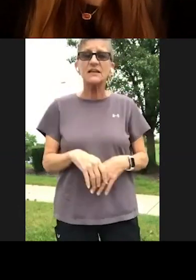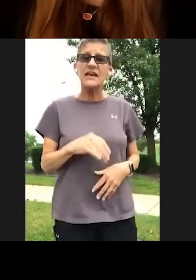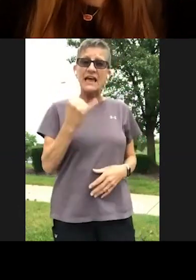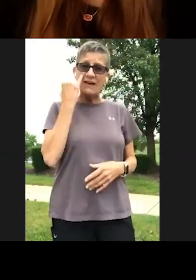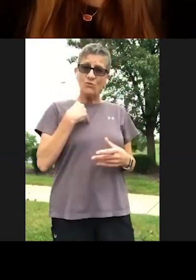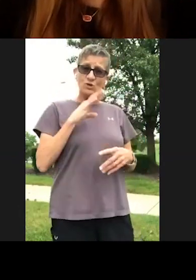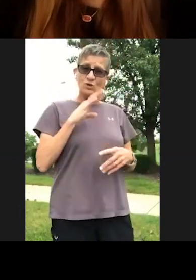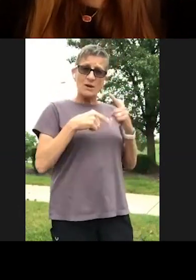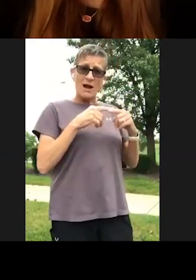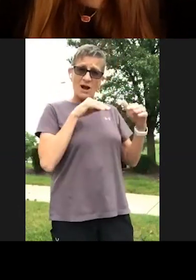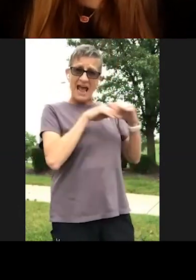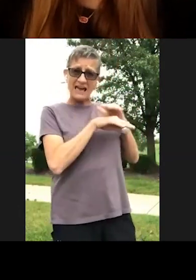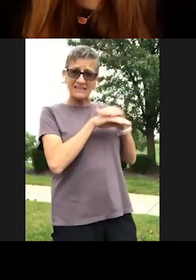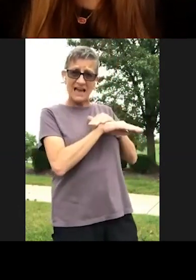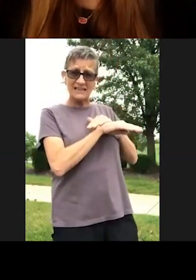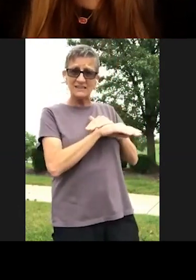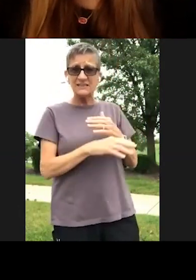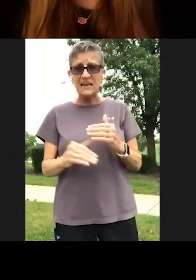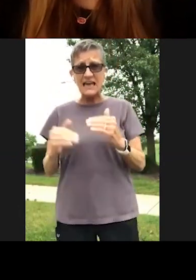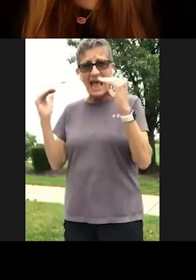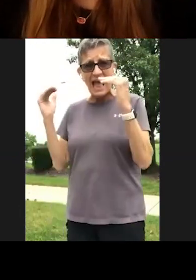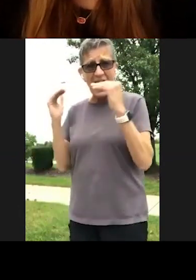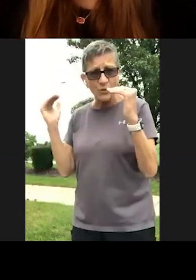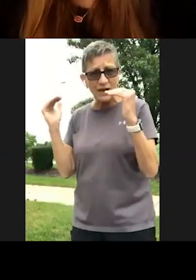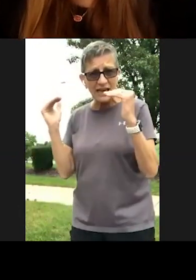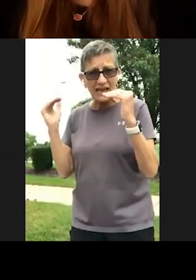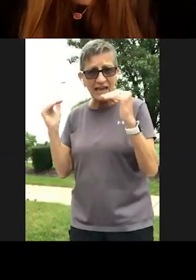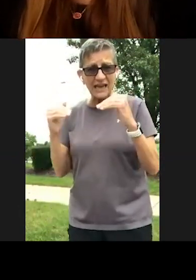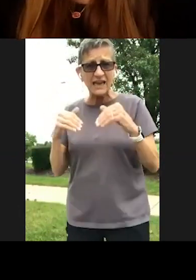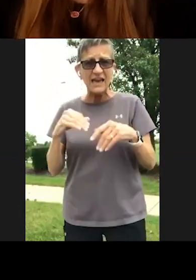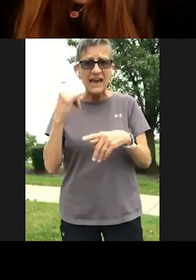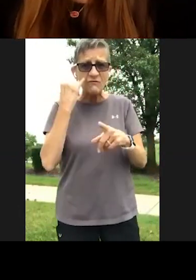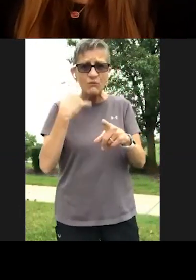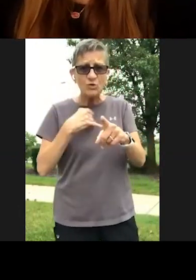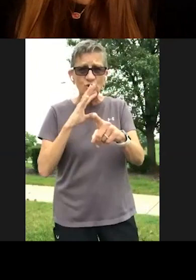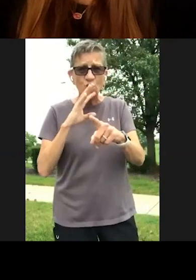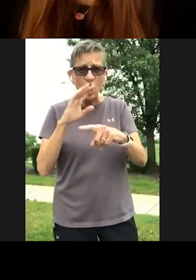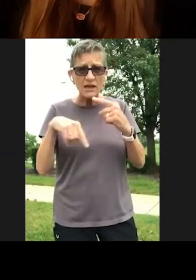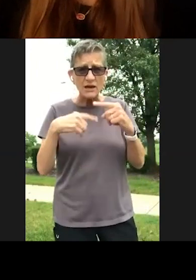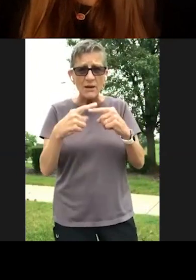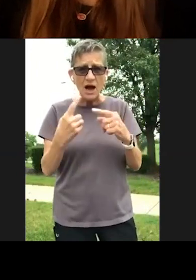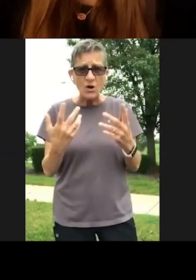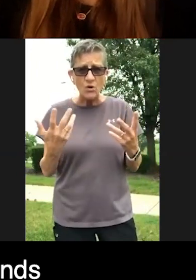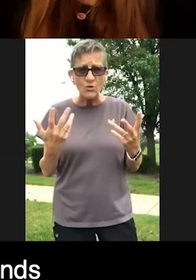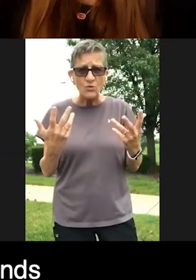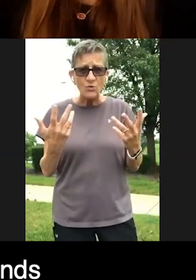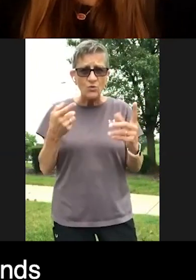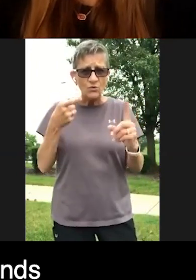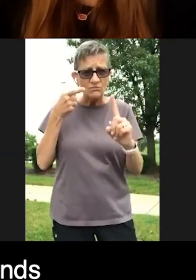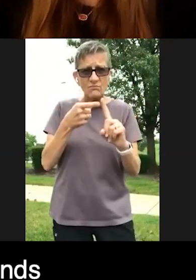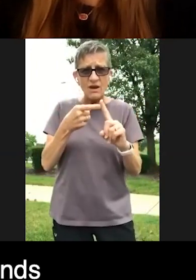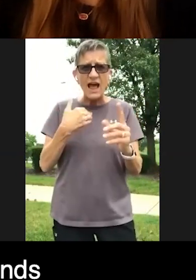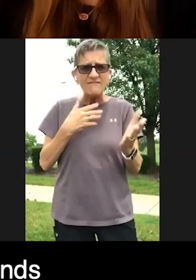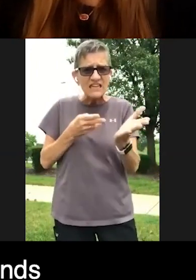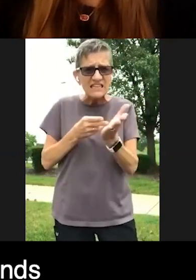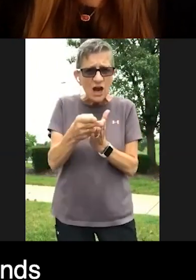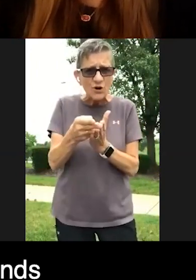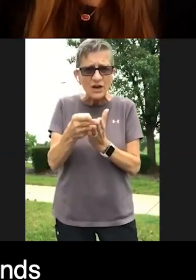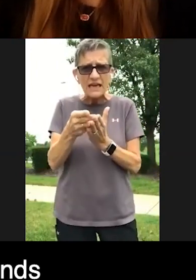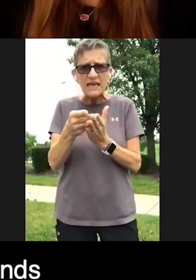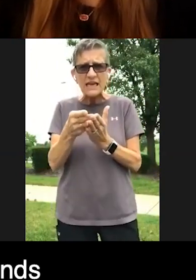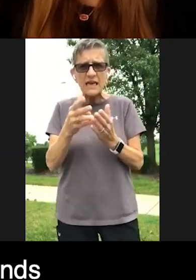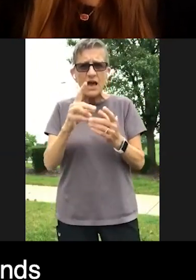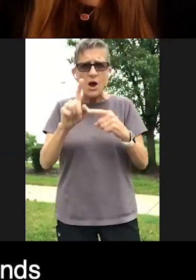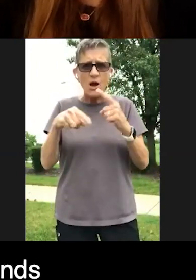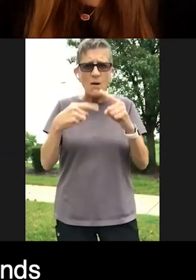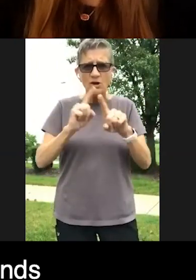if we're talking about equity, and if we're talking about having integrity around different body minds